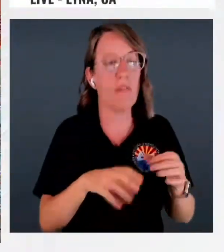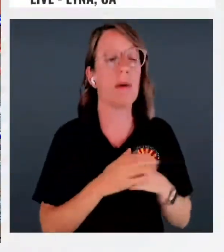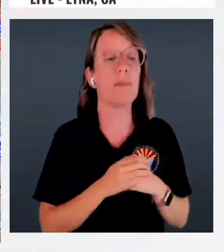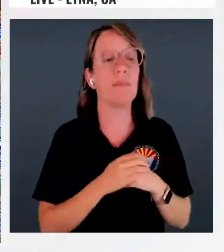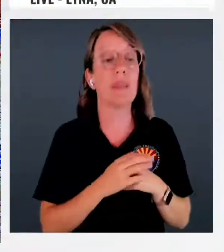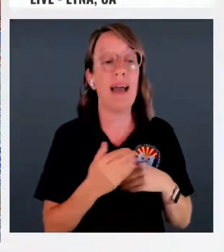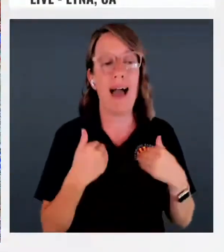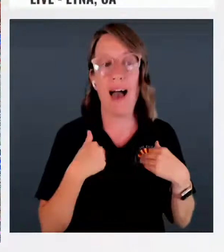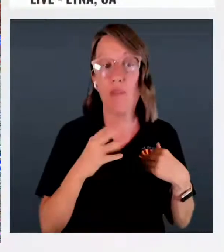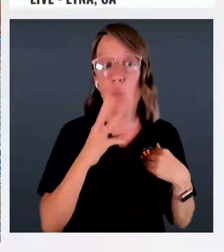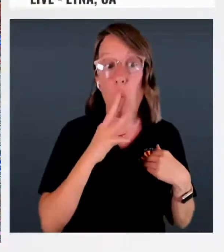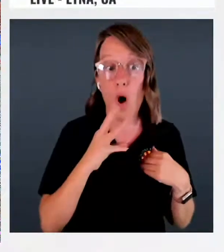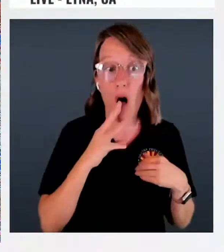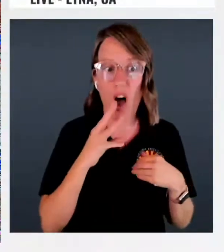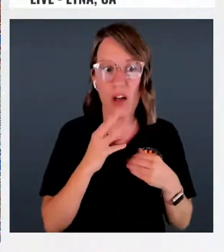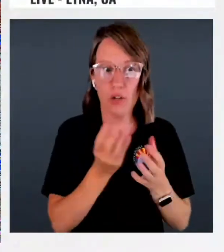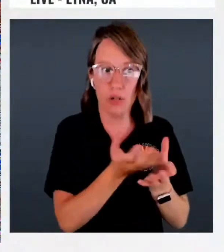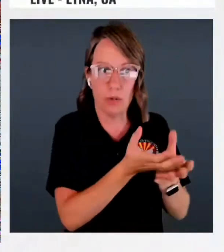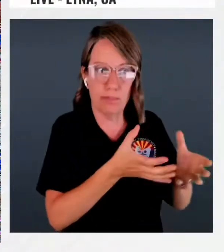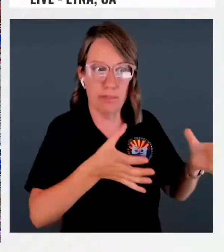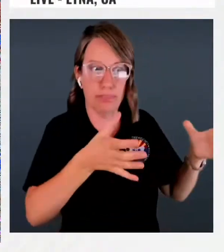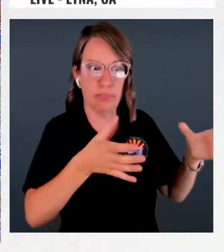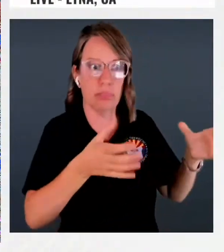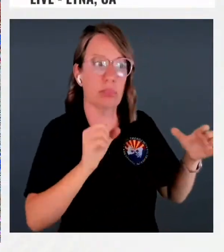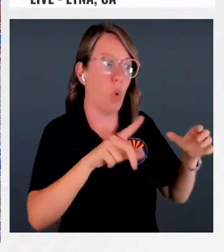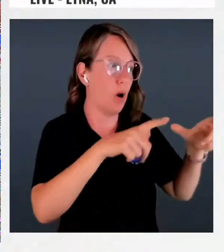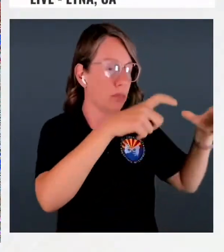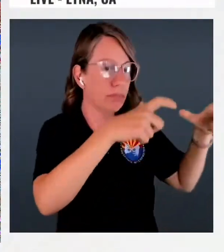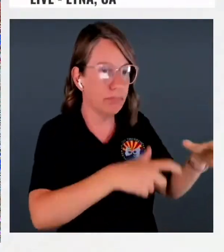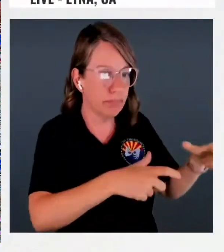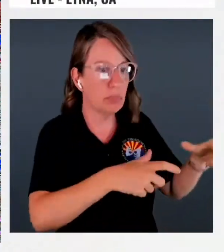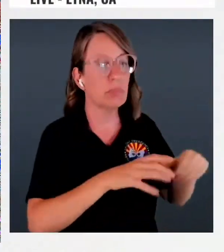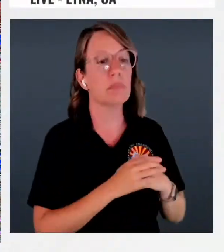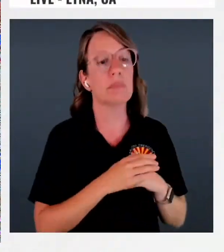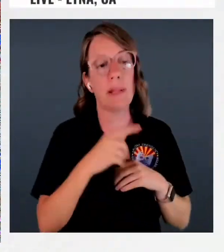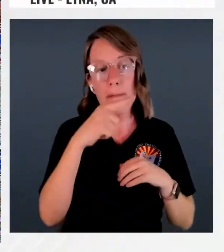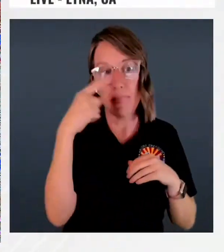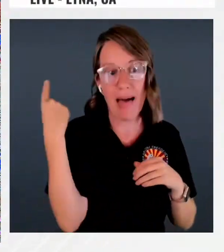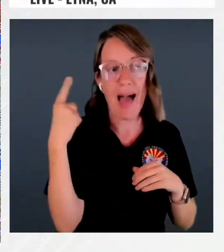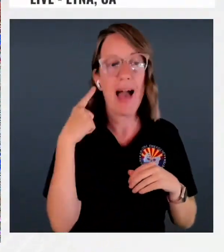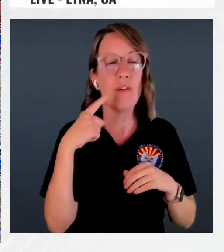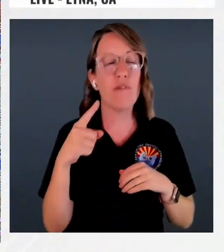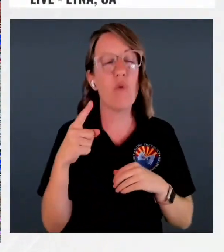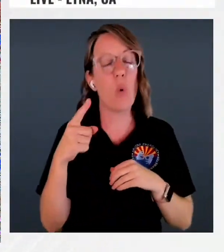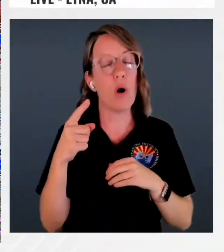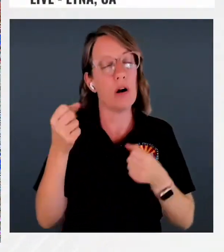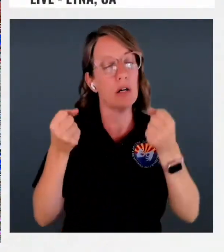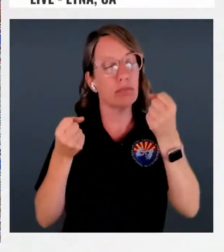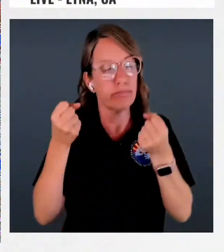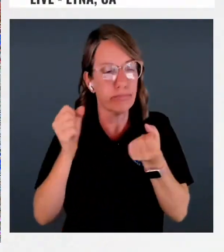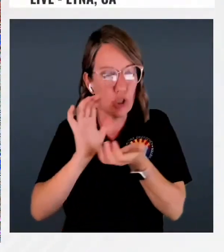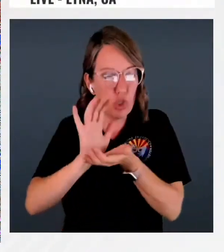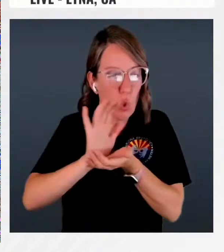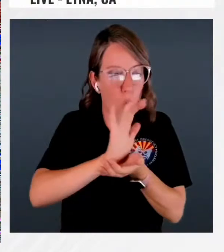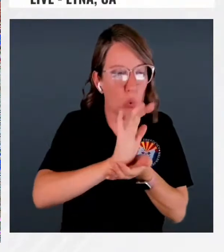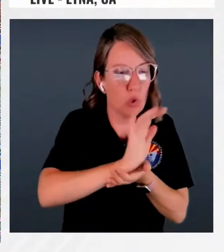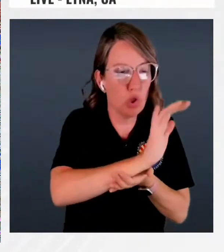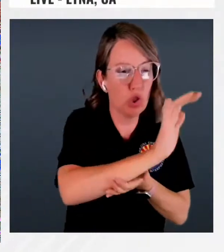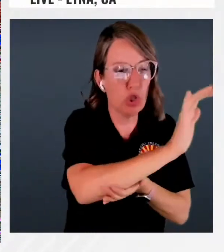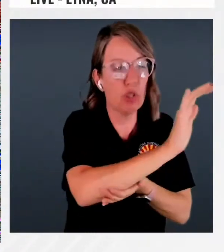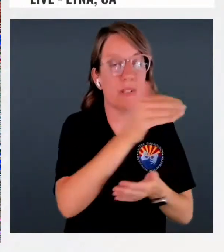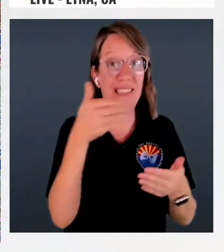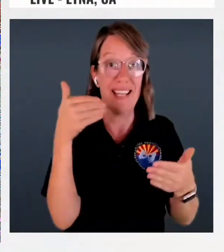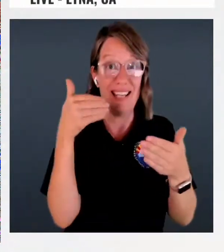all completed dozer lines. So once again, we try to utilize the dozers on our ridge tops. That's where we try to hold our